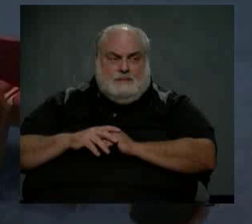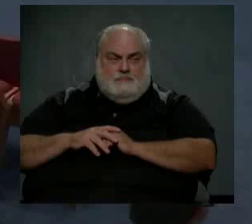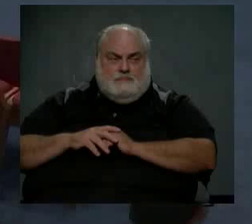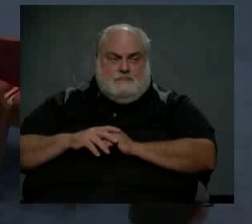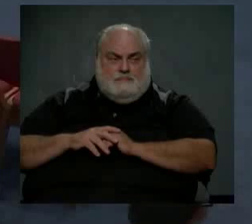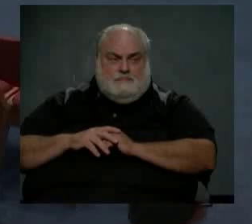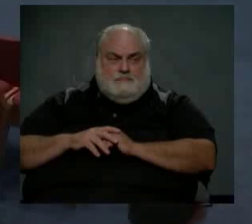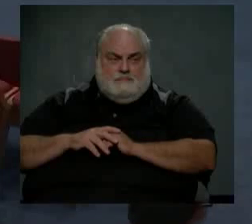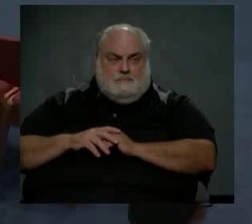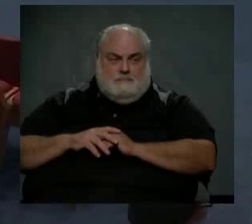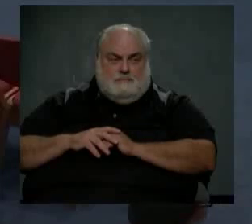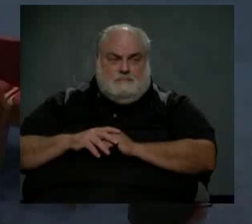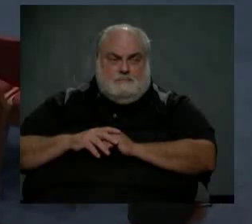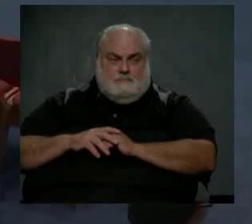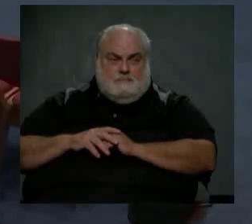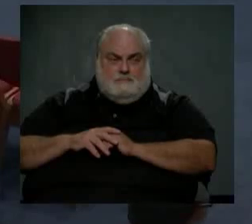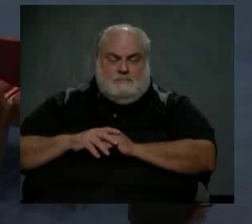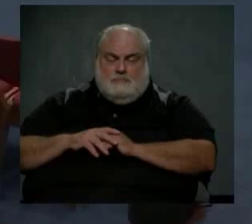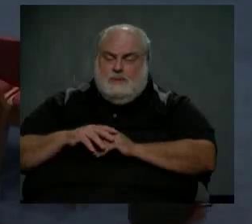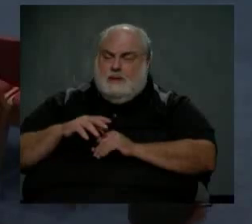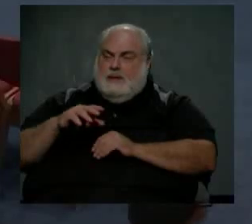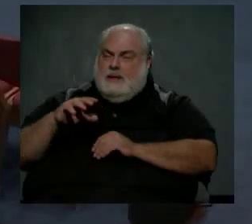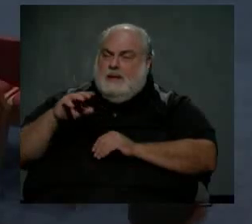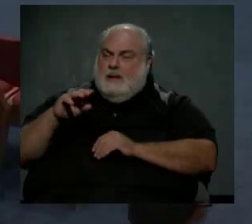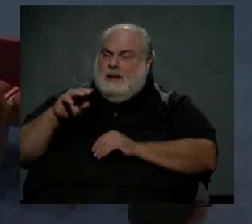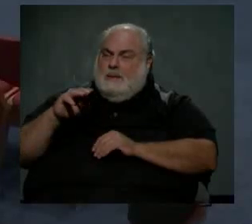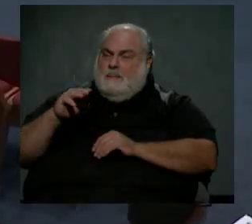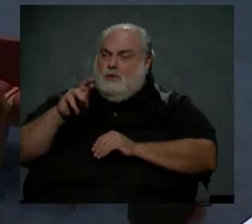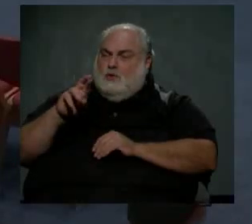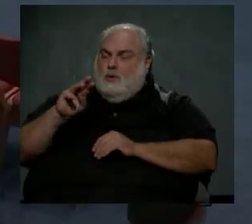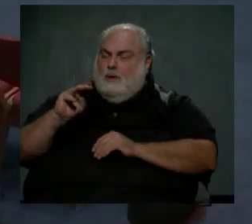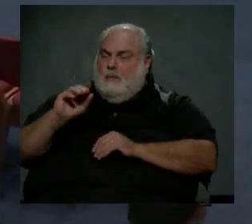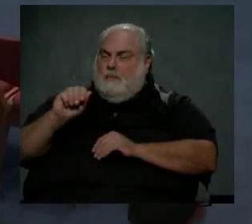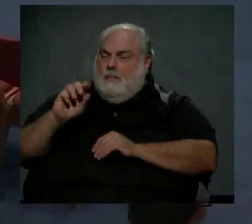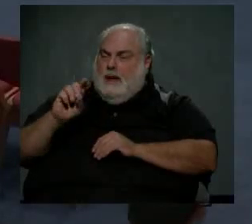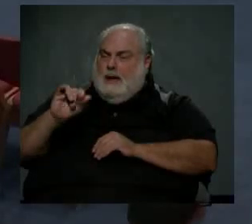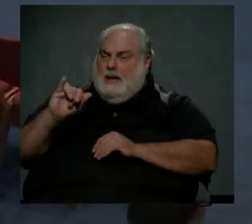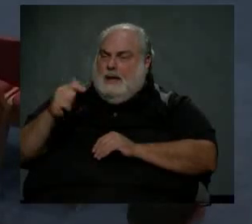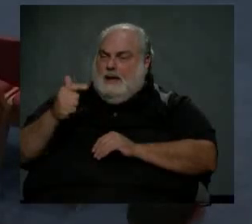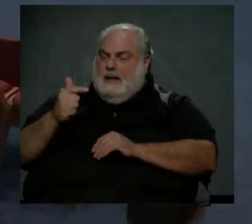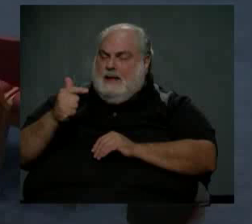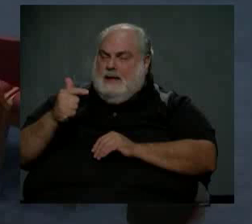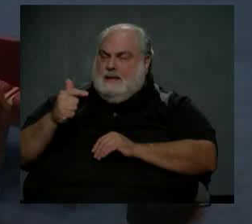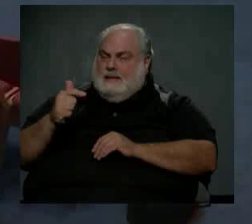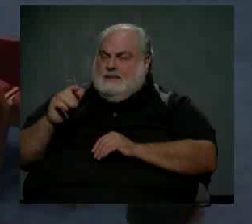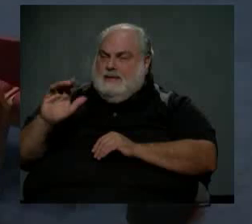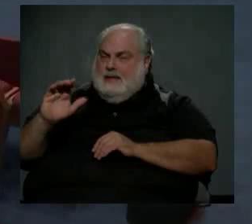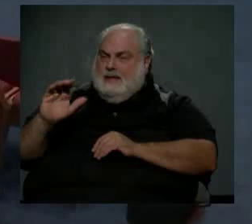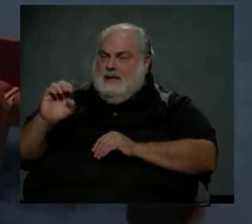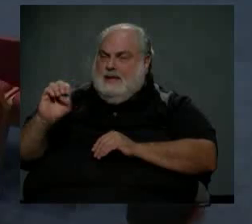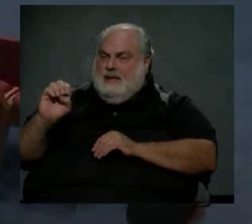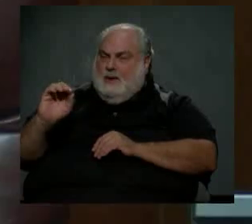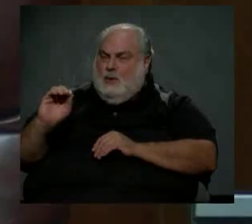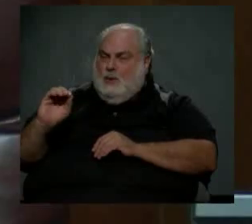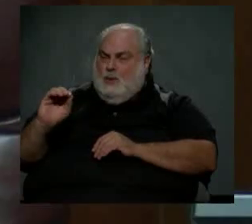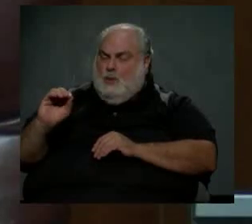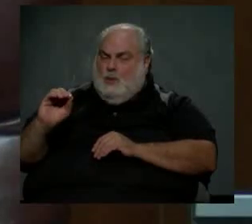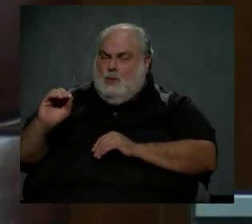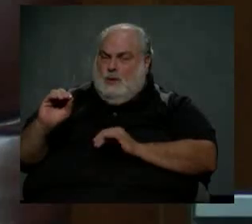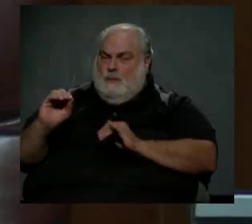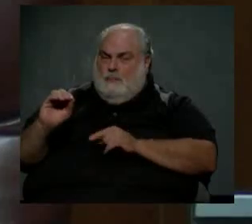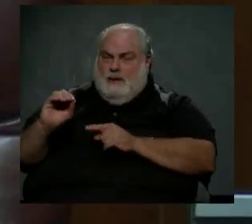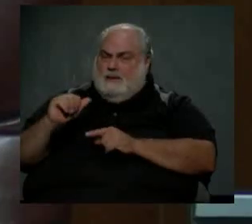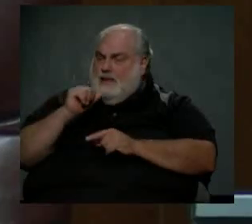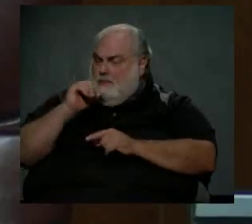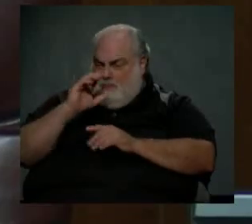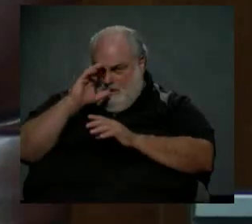listed as a board member. Mr. Mattingly's the CEO. I read on here, He's Where not there the was